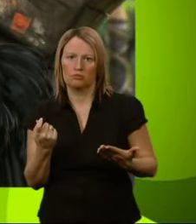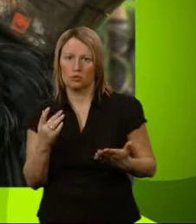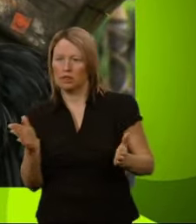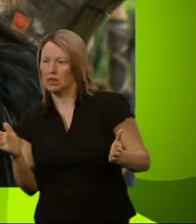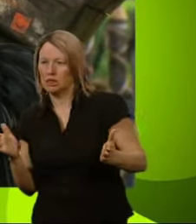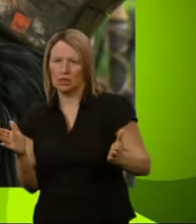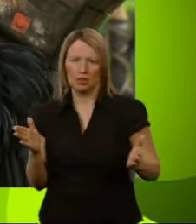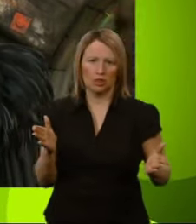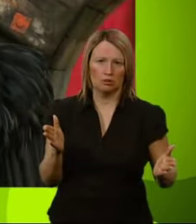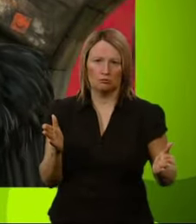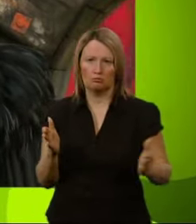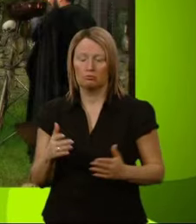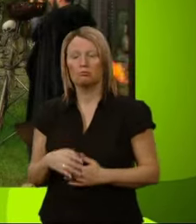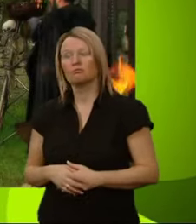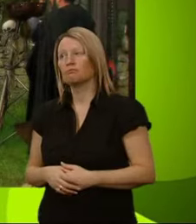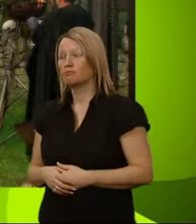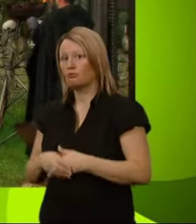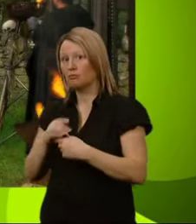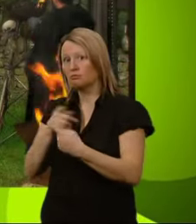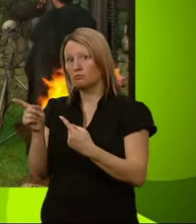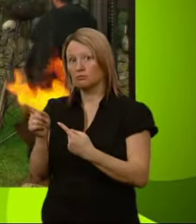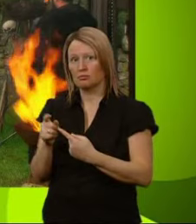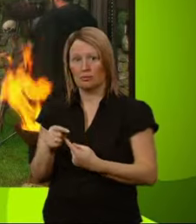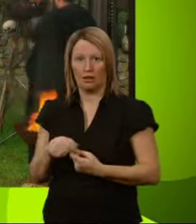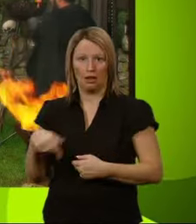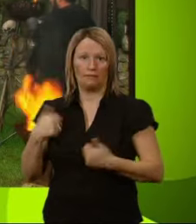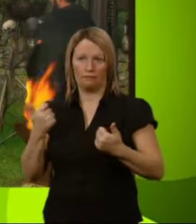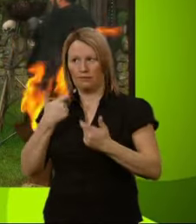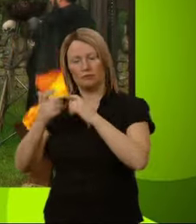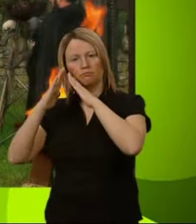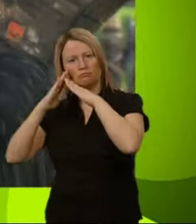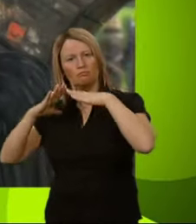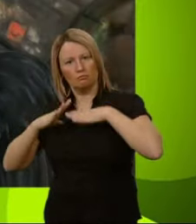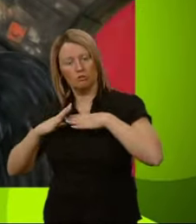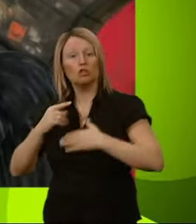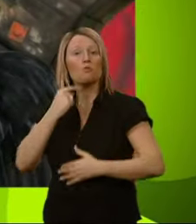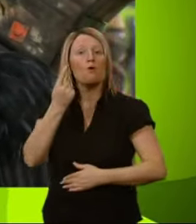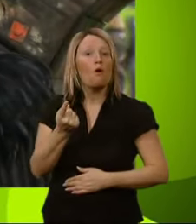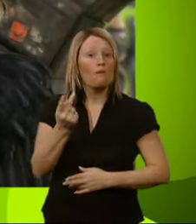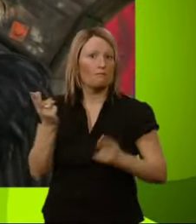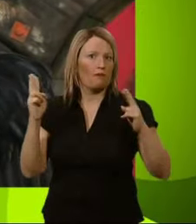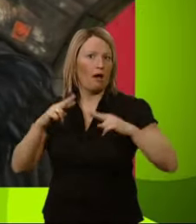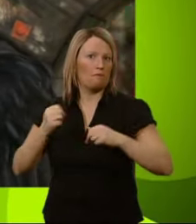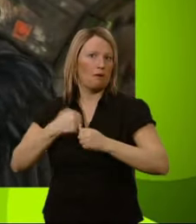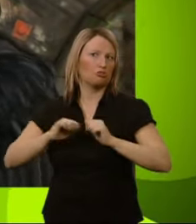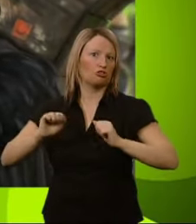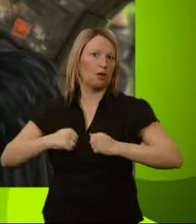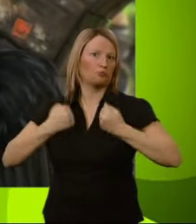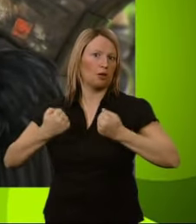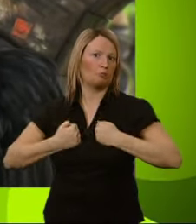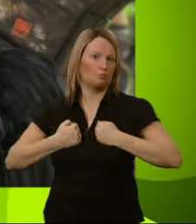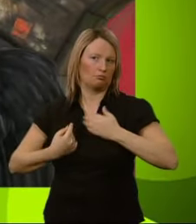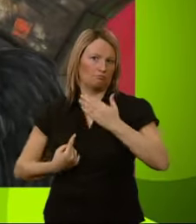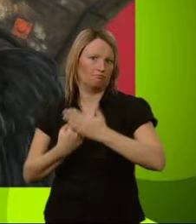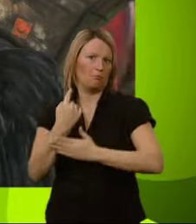round them regardless. My friends, let us find refuge. Tomorrow, the final battle to become ultimate